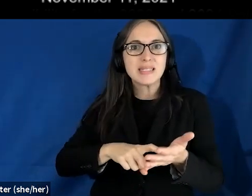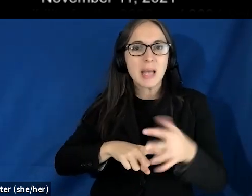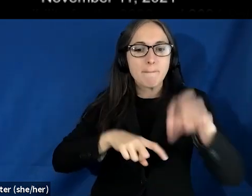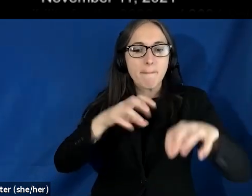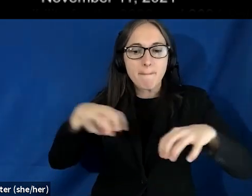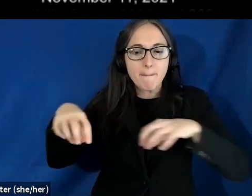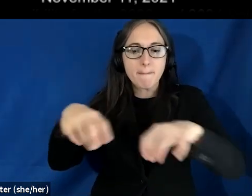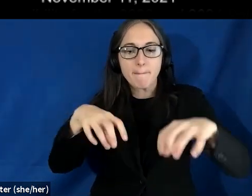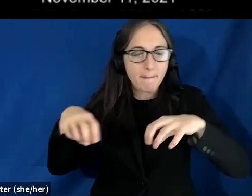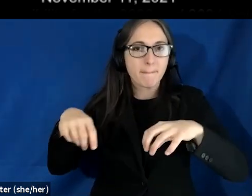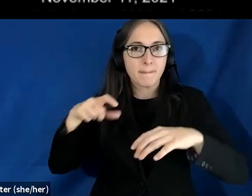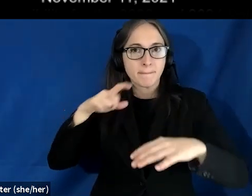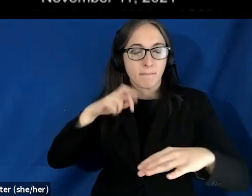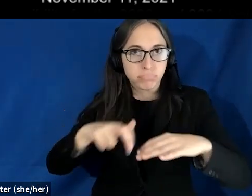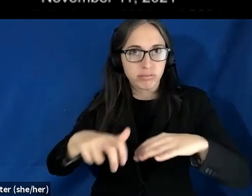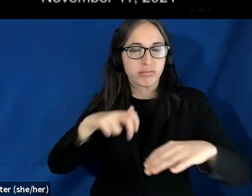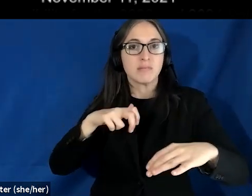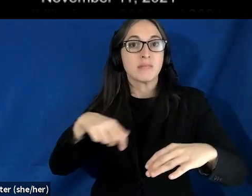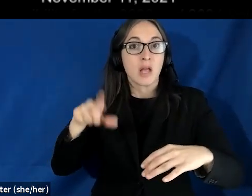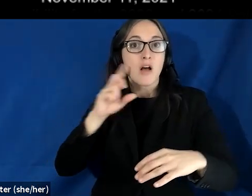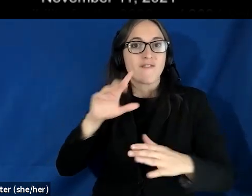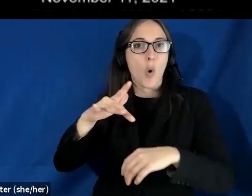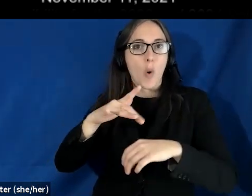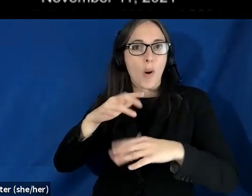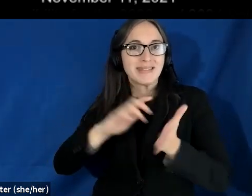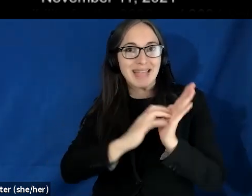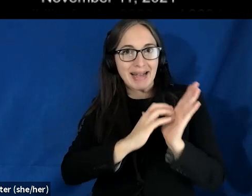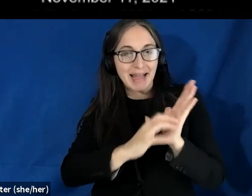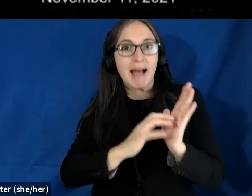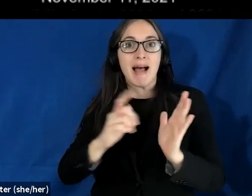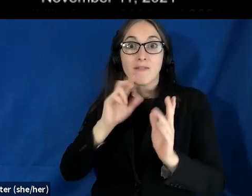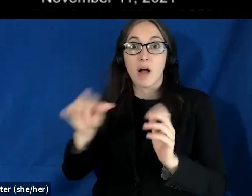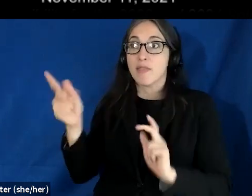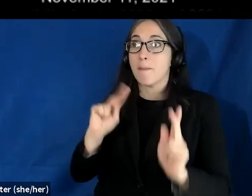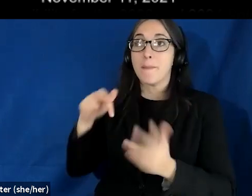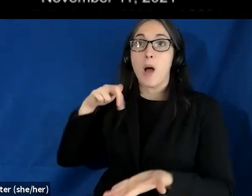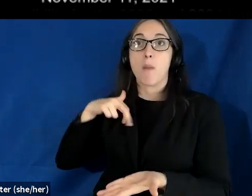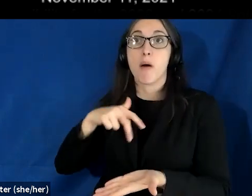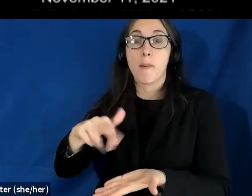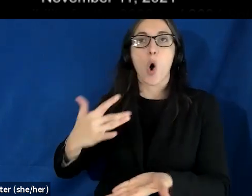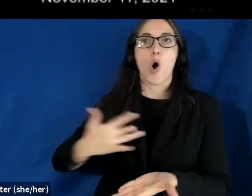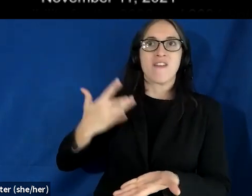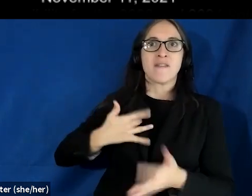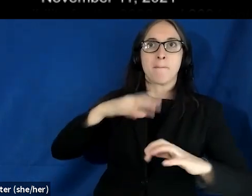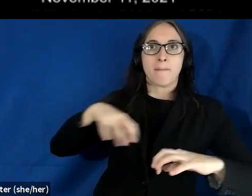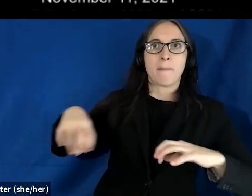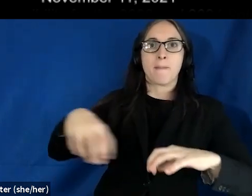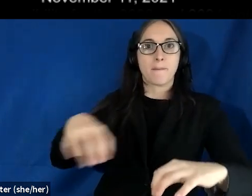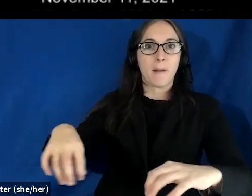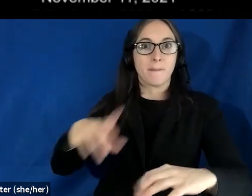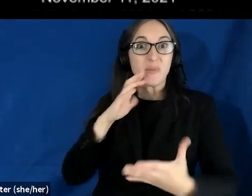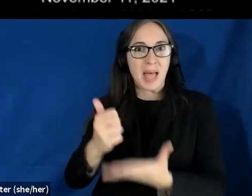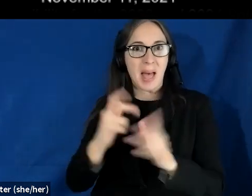have visual impairments and others to see that they're about to enter maybe a busy street. That's kind of a good thing when you think about it. And so